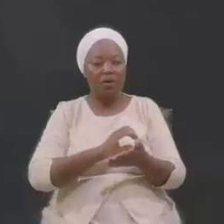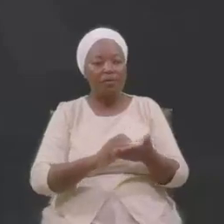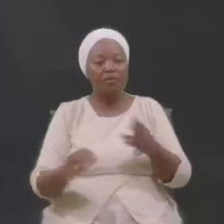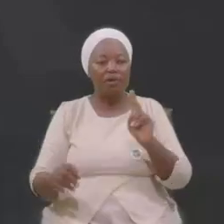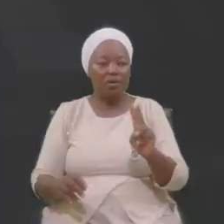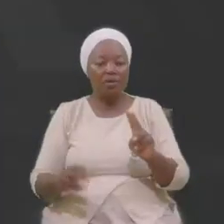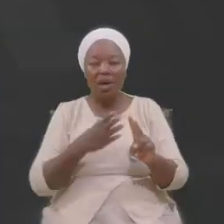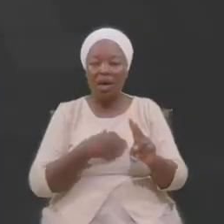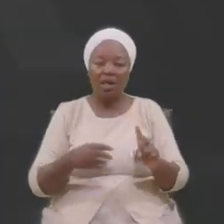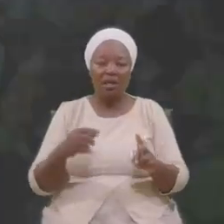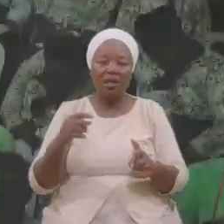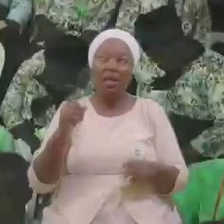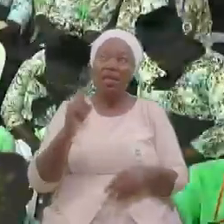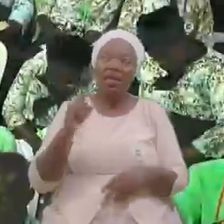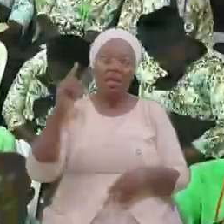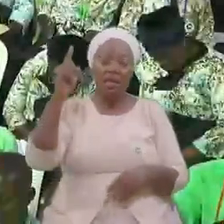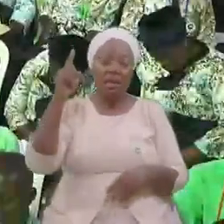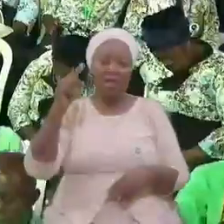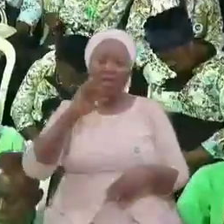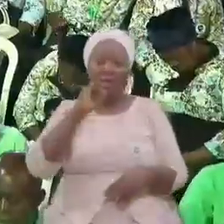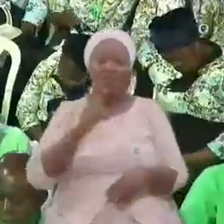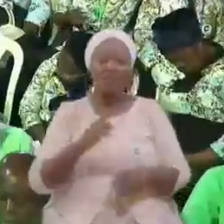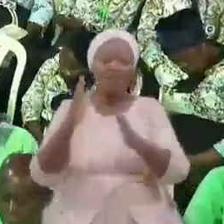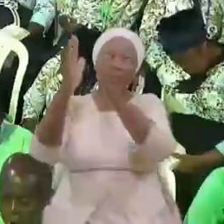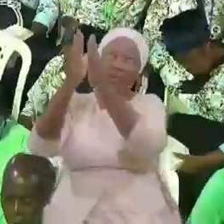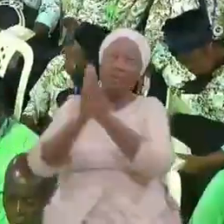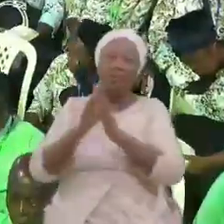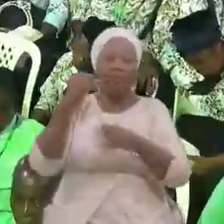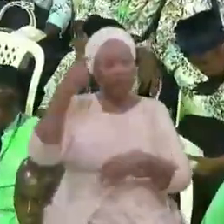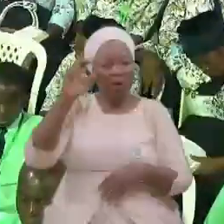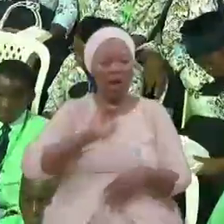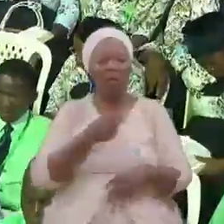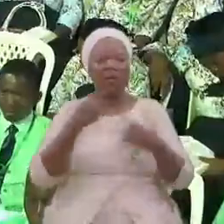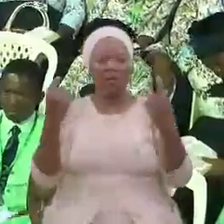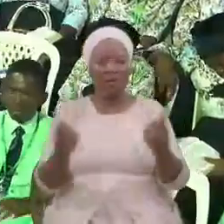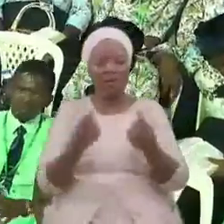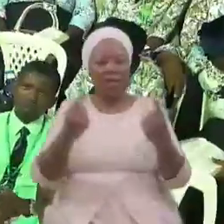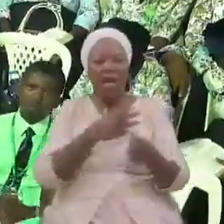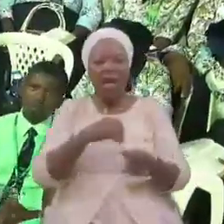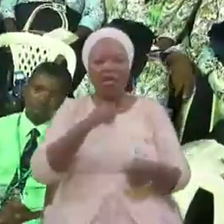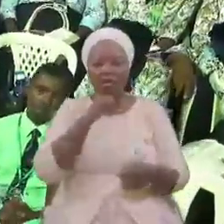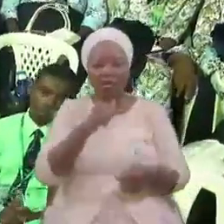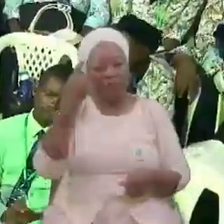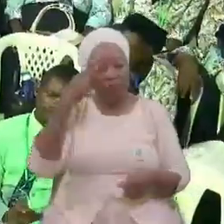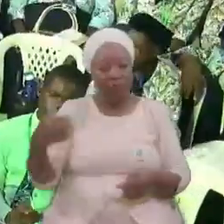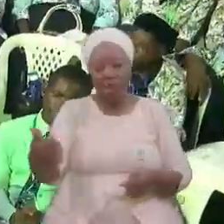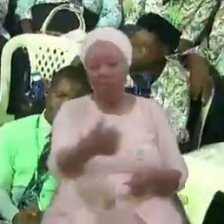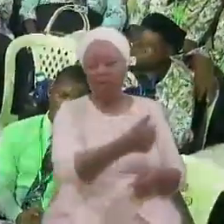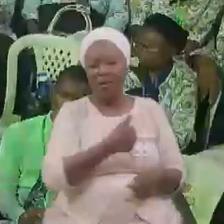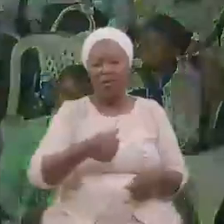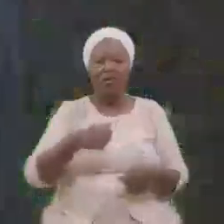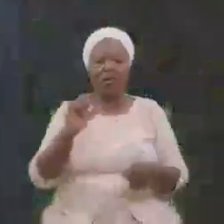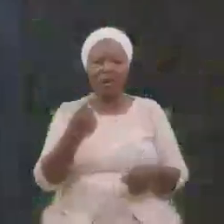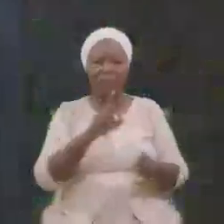he is the propitiation for our sins, and not for ours only, but